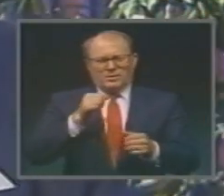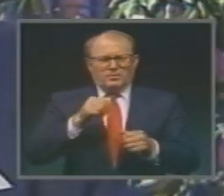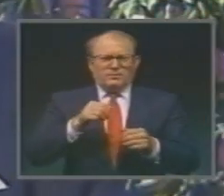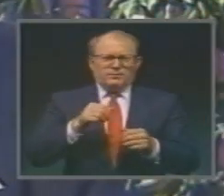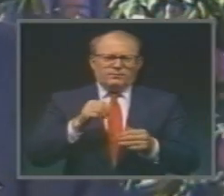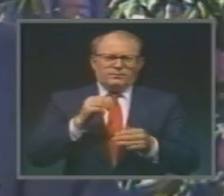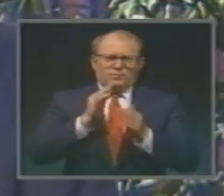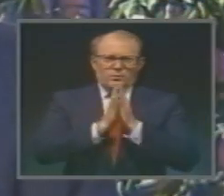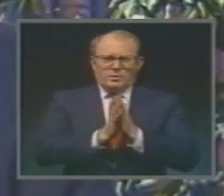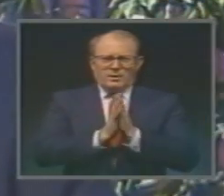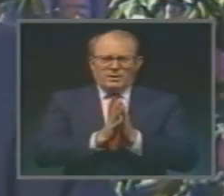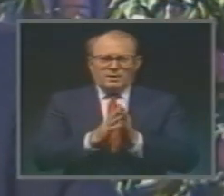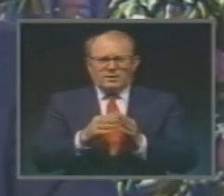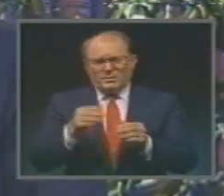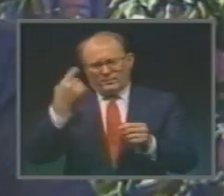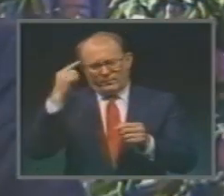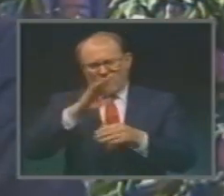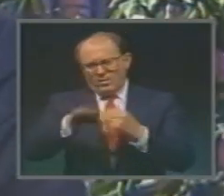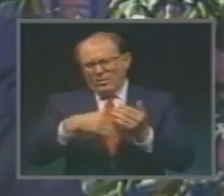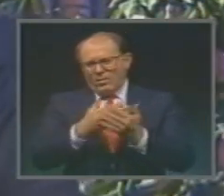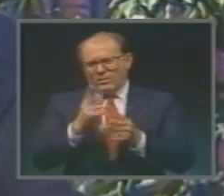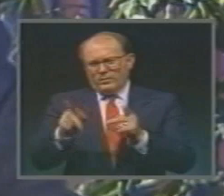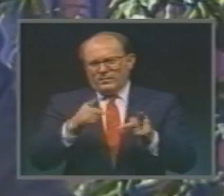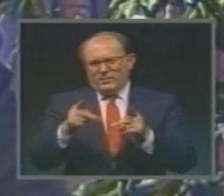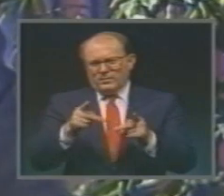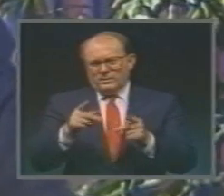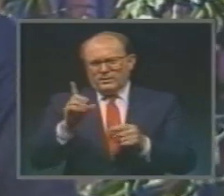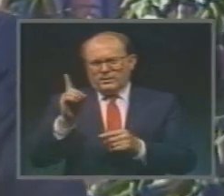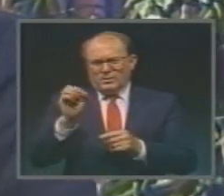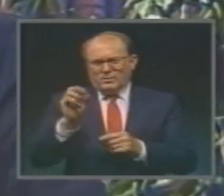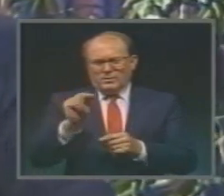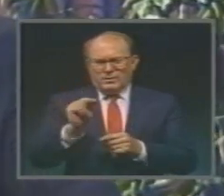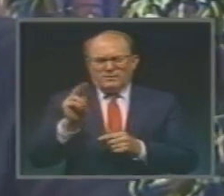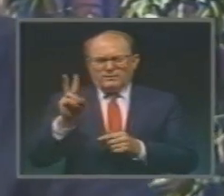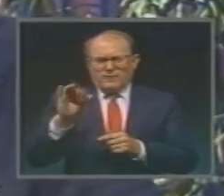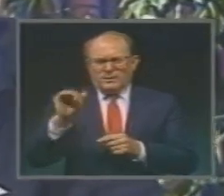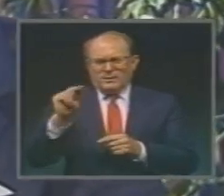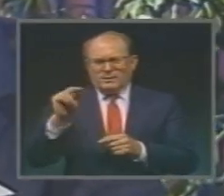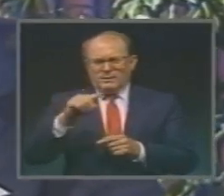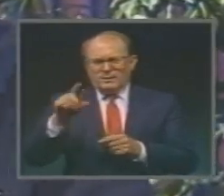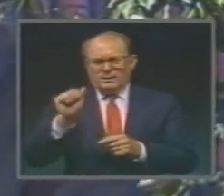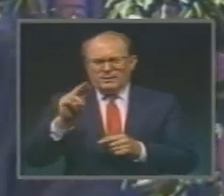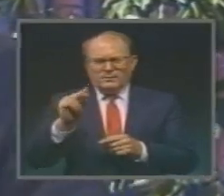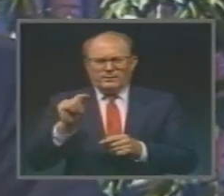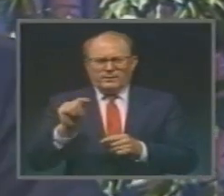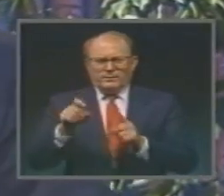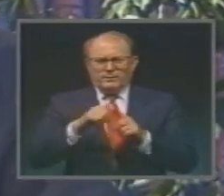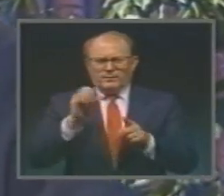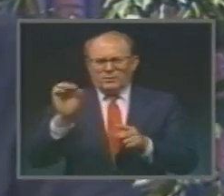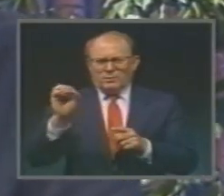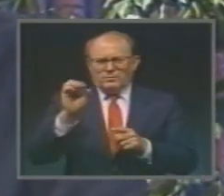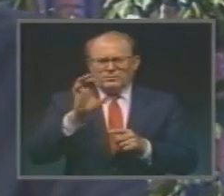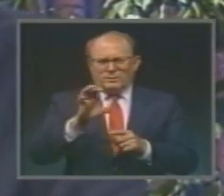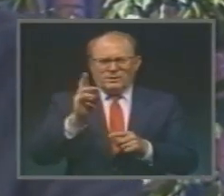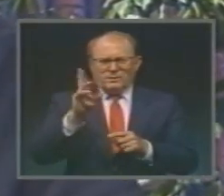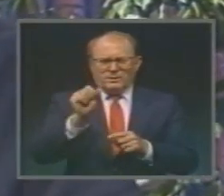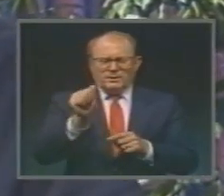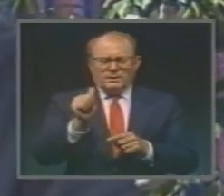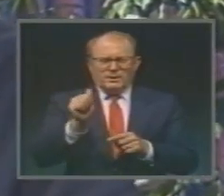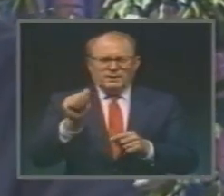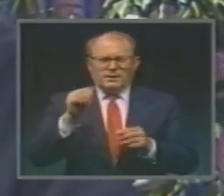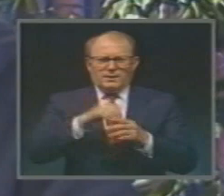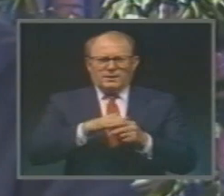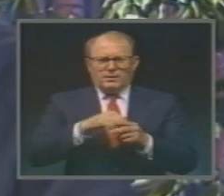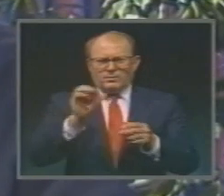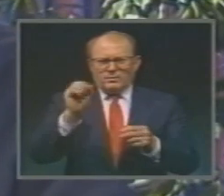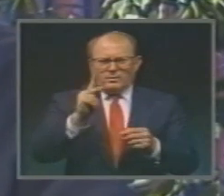universally. My friend Don Vincent, professor of Bible at Oklahoma Christian University, says, "Christianity's symbol